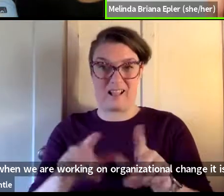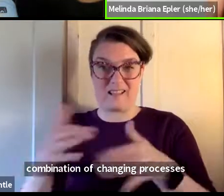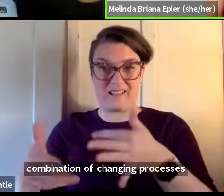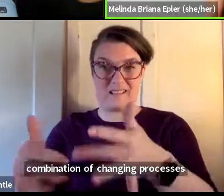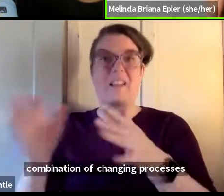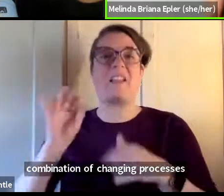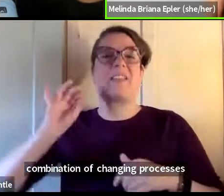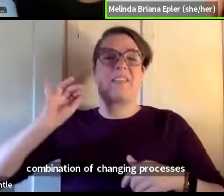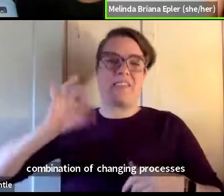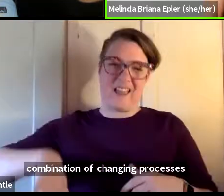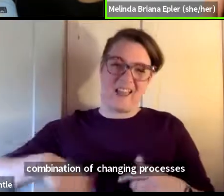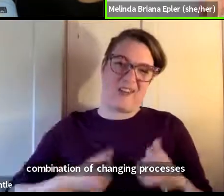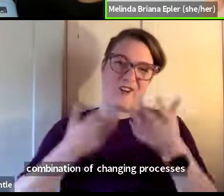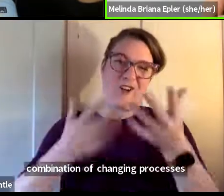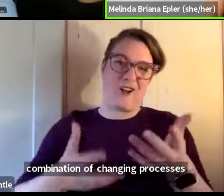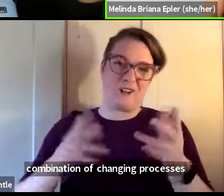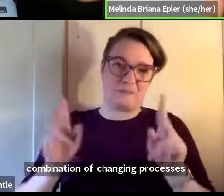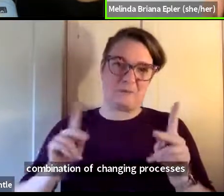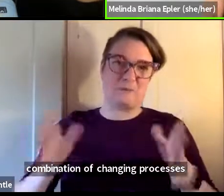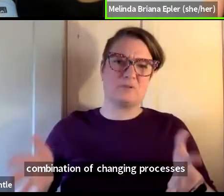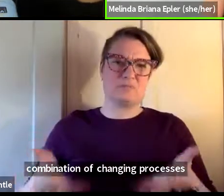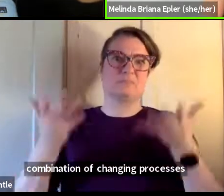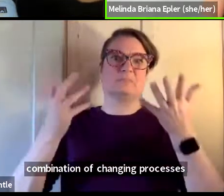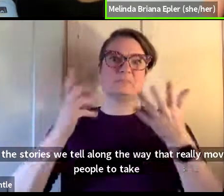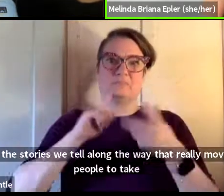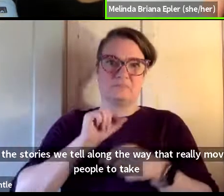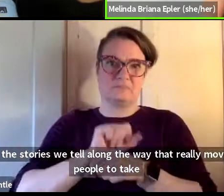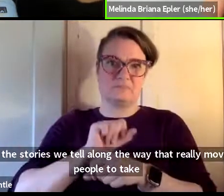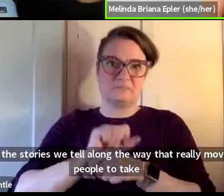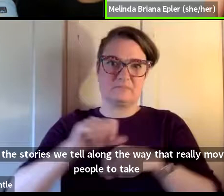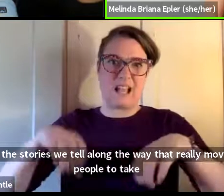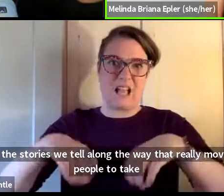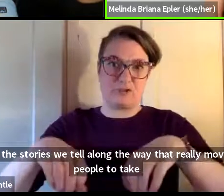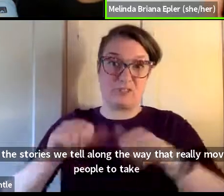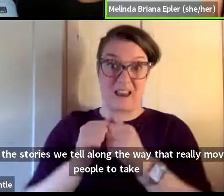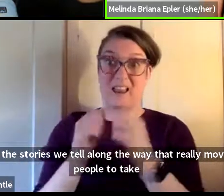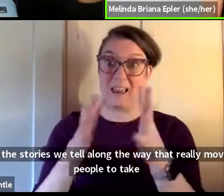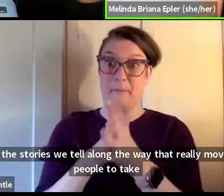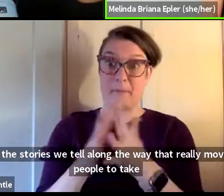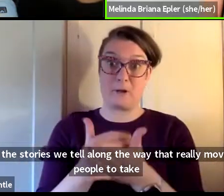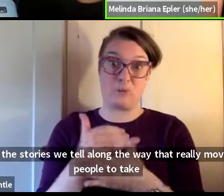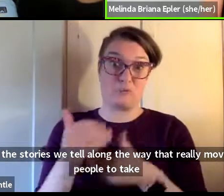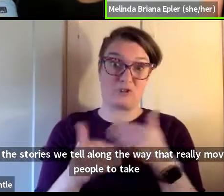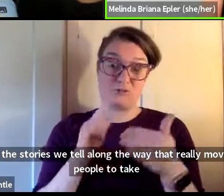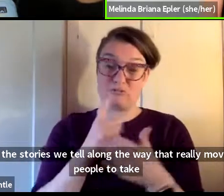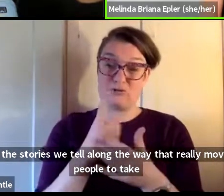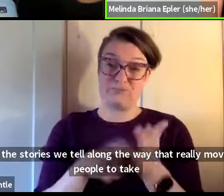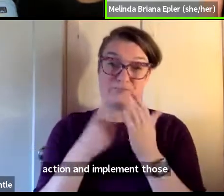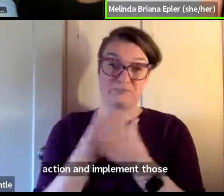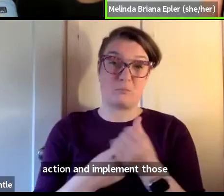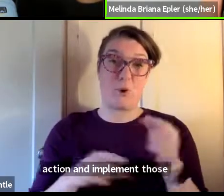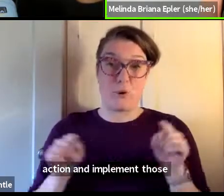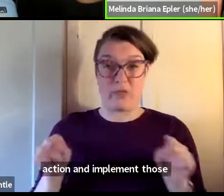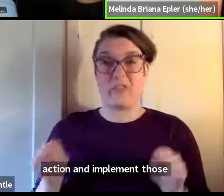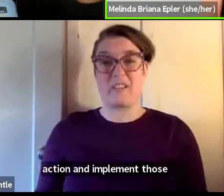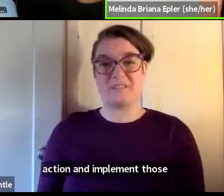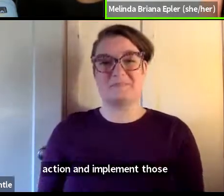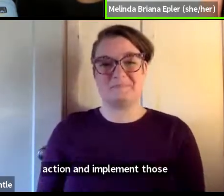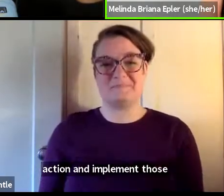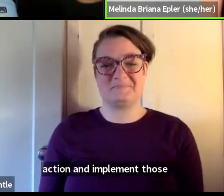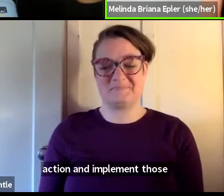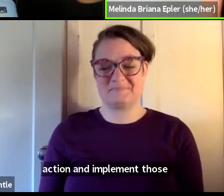people to take action and implement those processes. It really is a combination. Yeah.